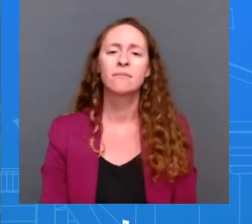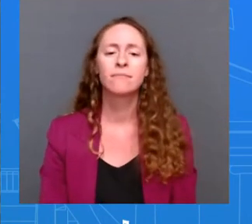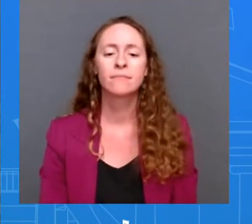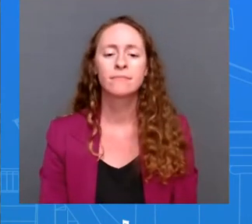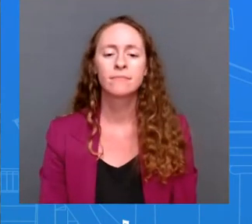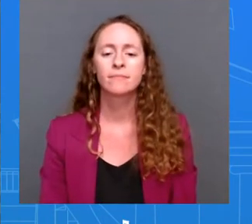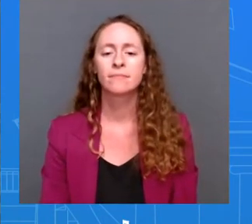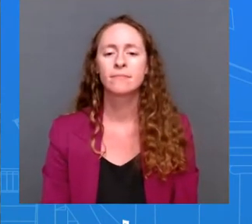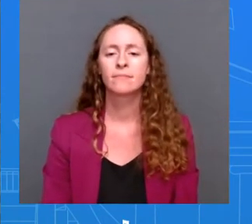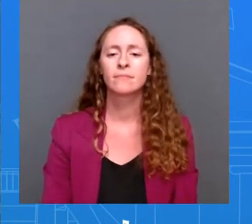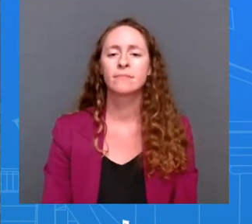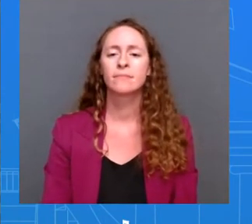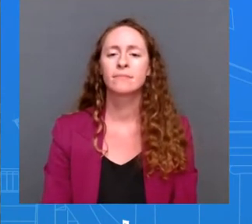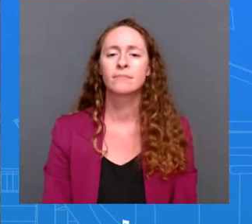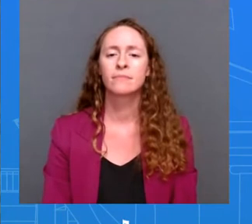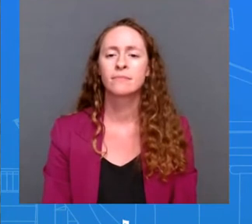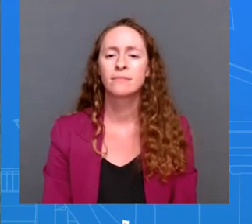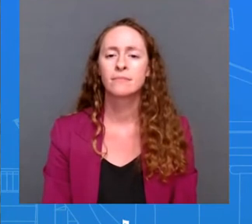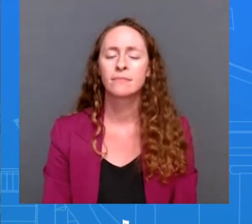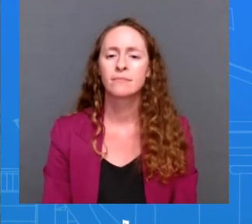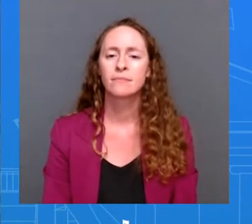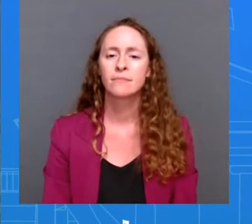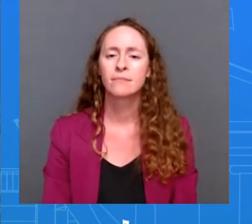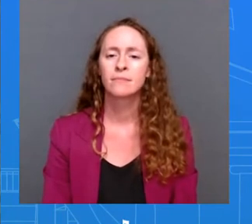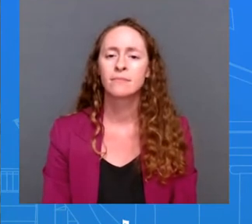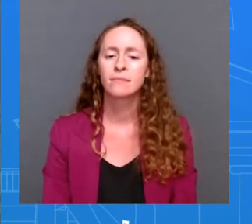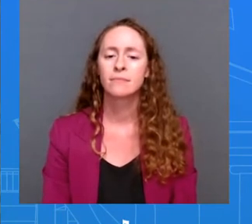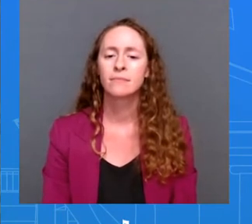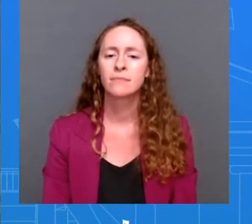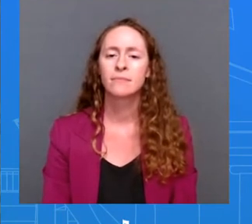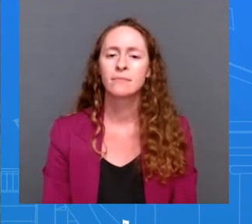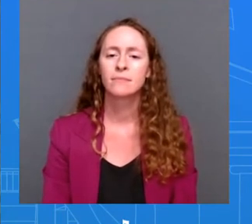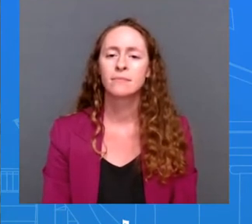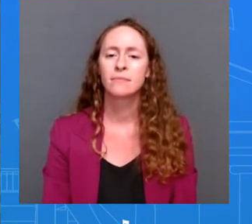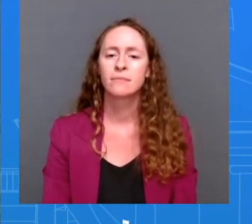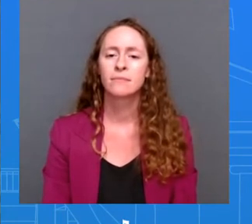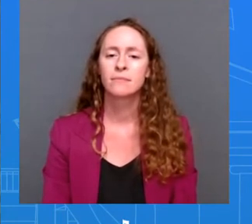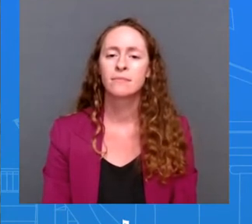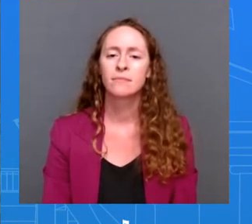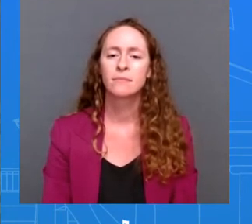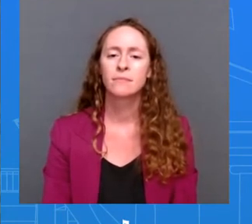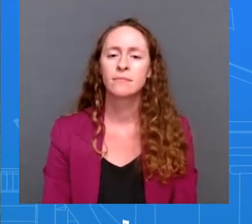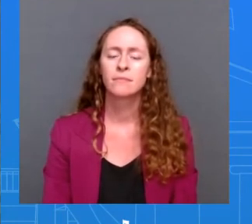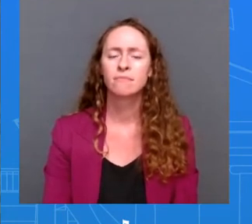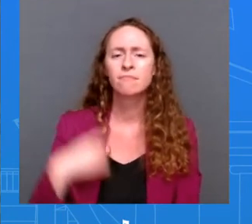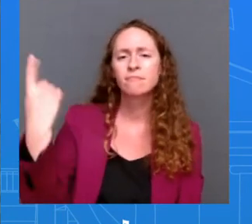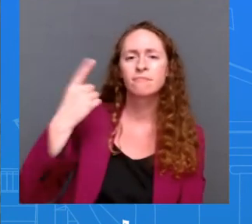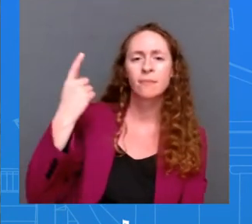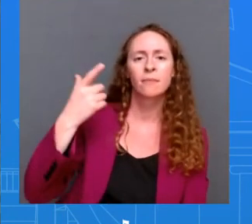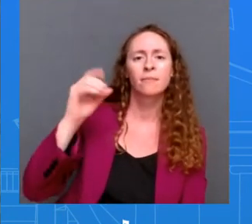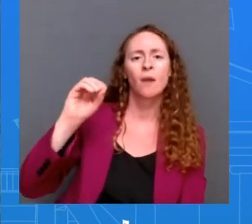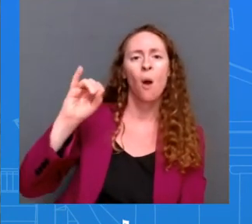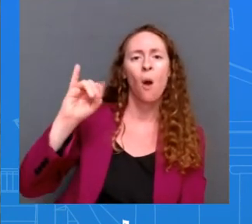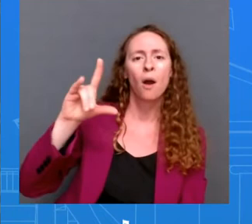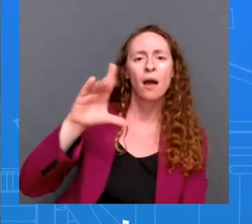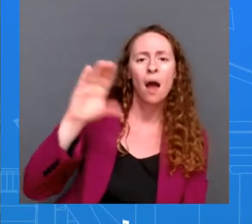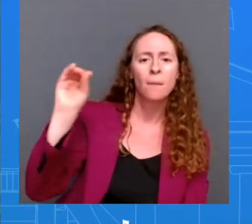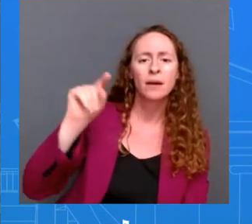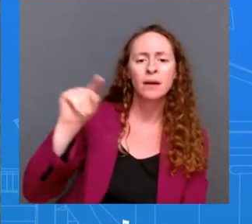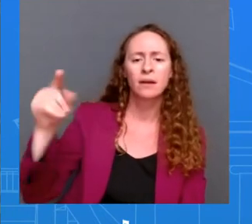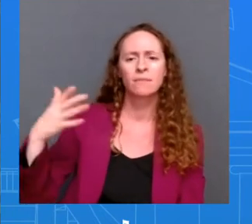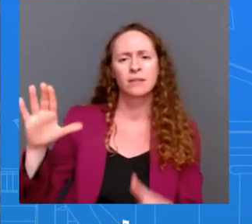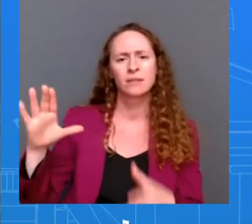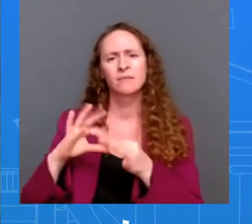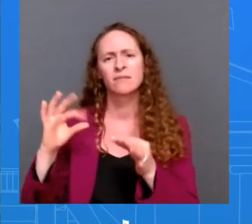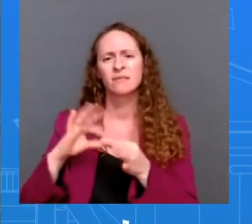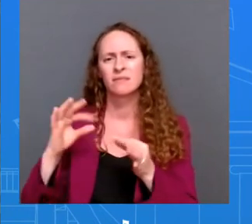We've seen big oil companies report huge profits yet again in recent days. But since gas prices have started falling, we haven't seen the